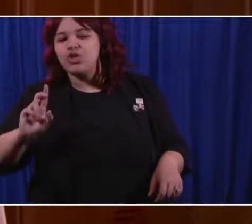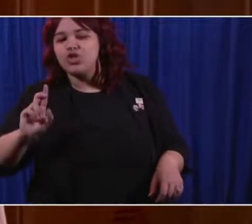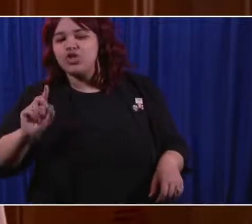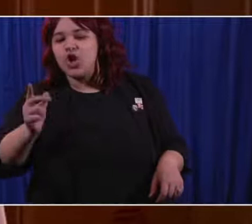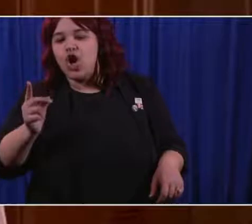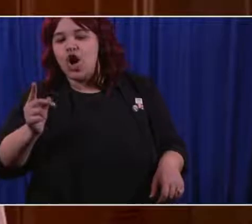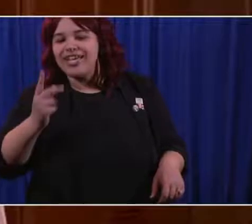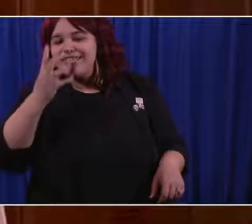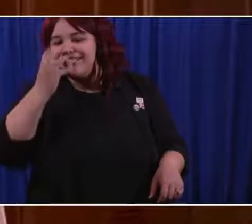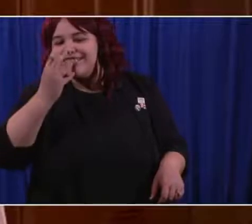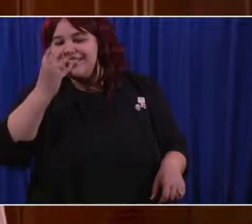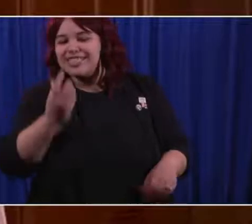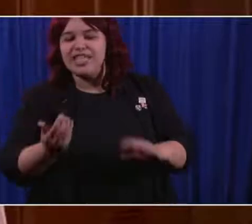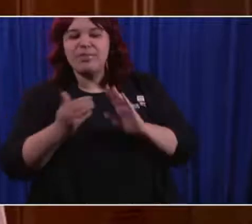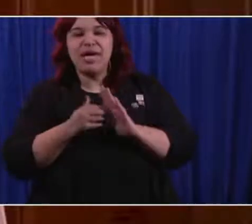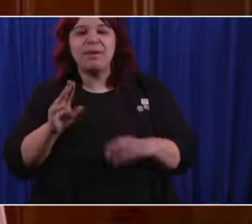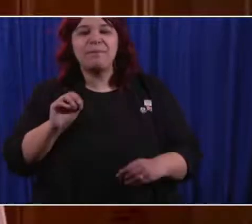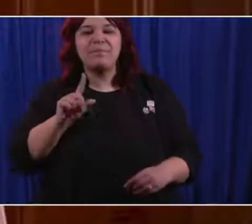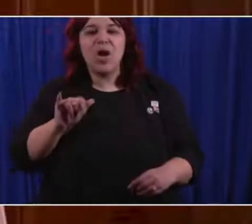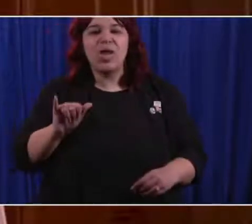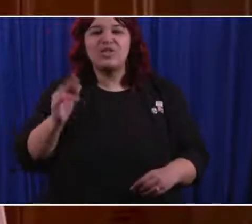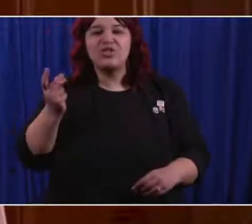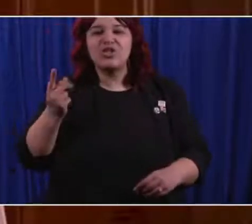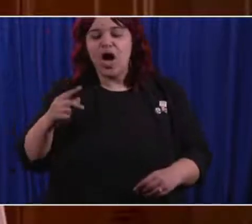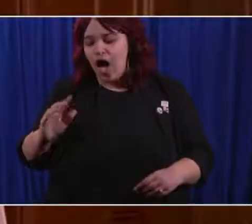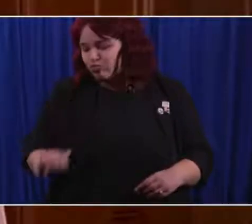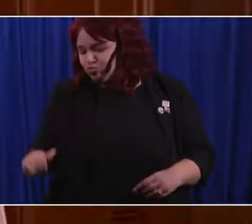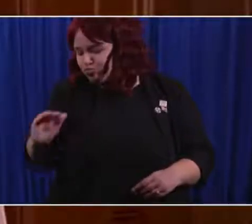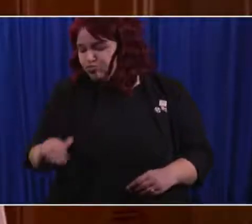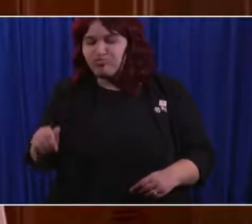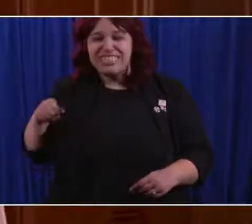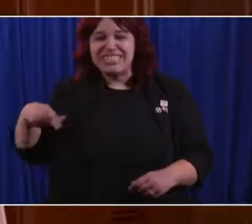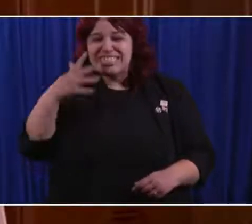Molly's dog is there. The rest of you can't see it. I can. So.